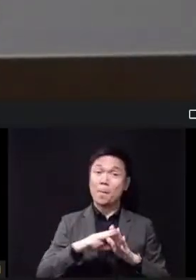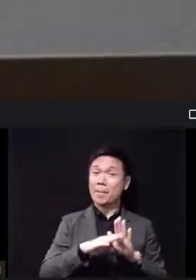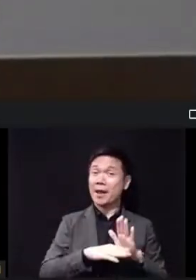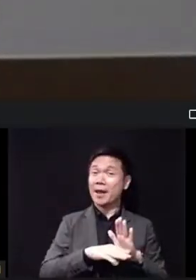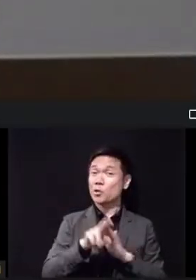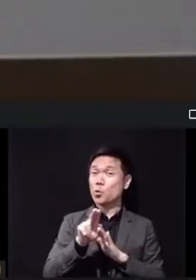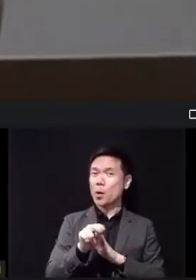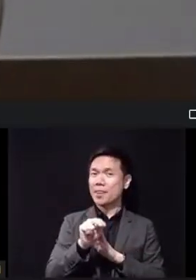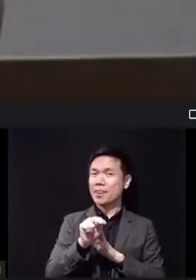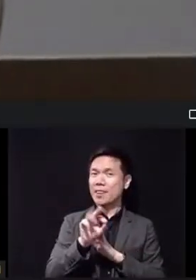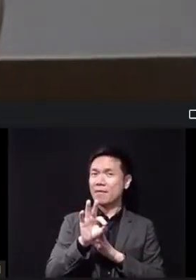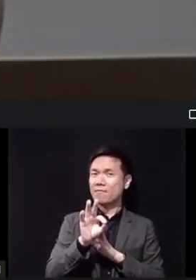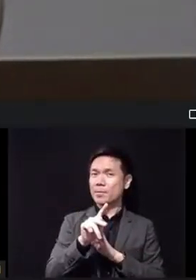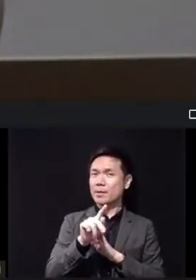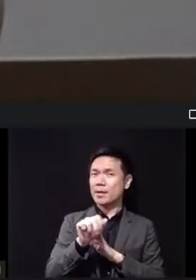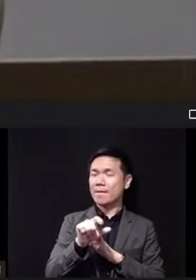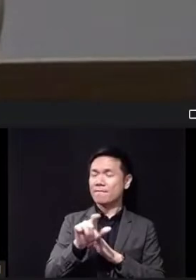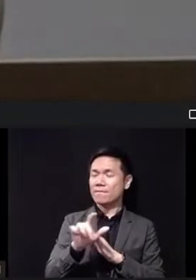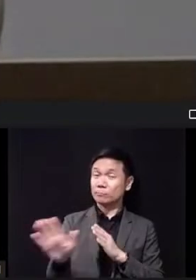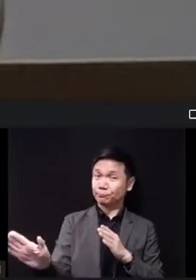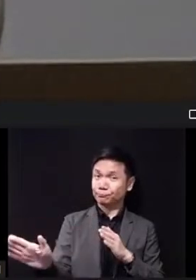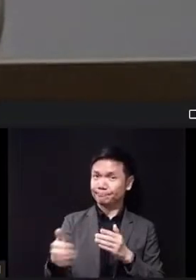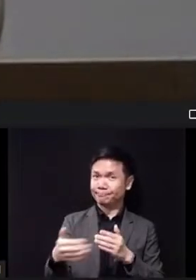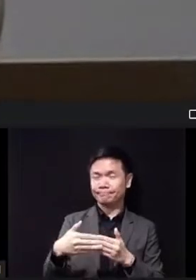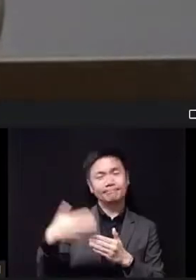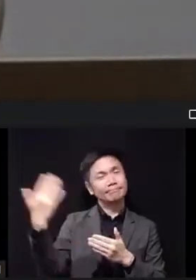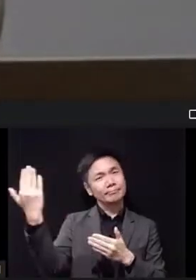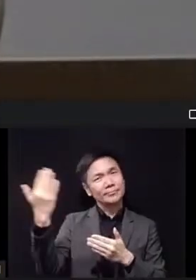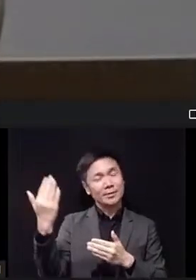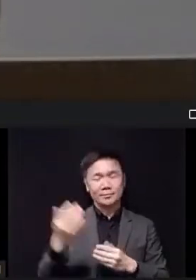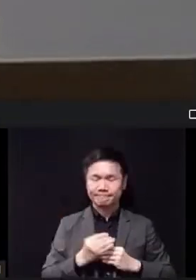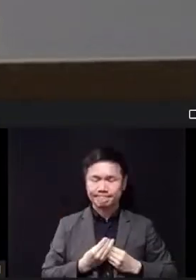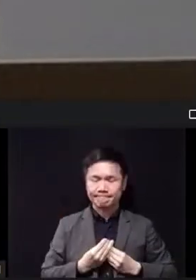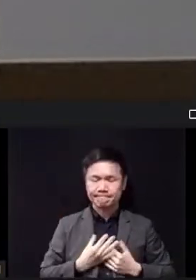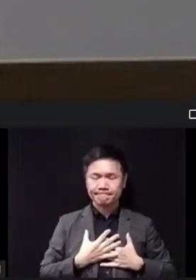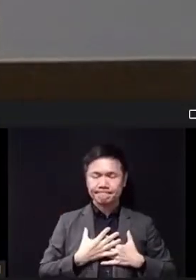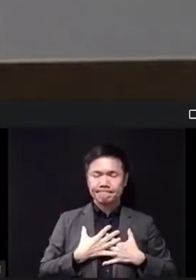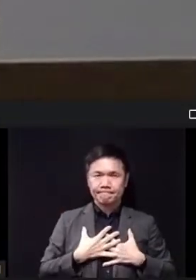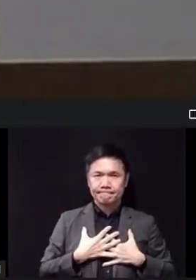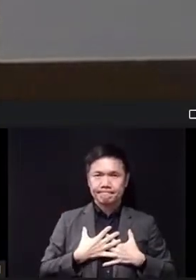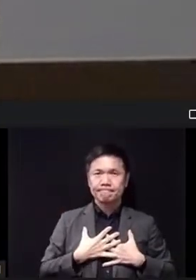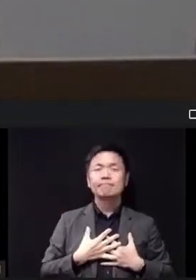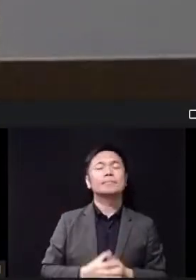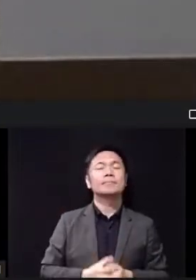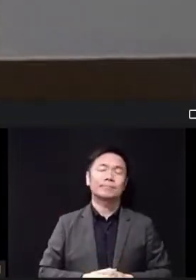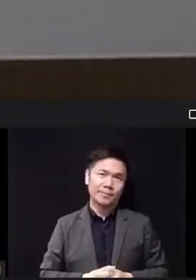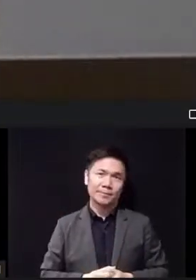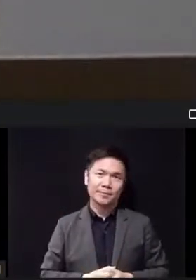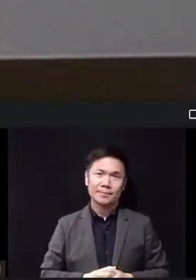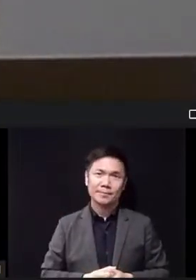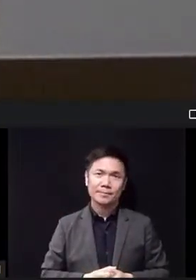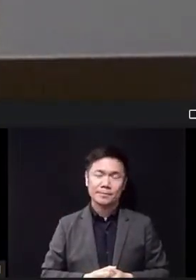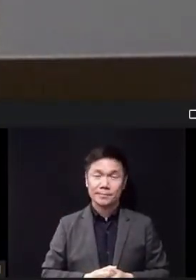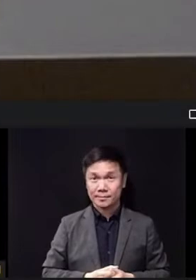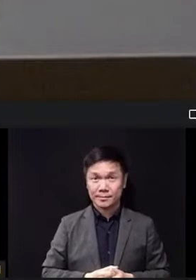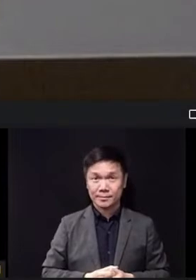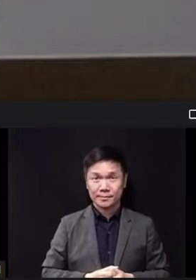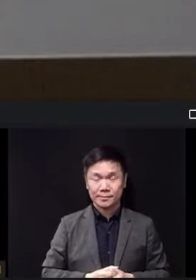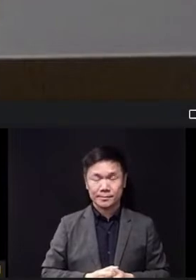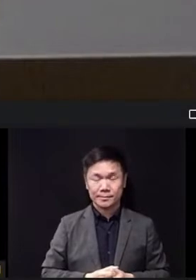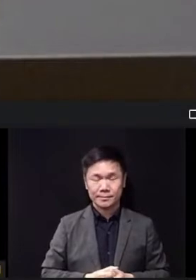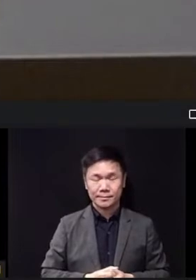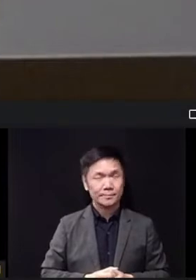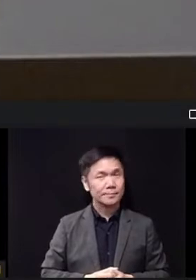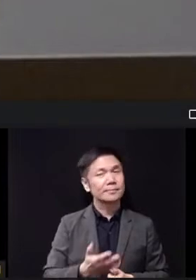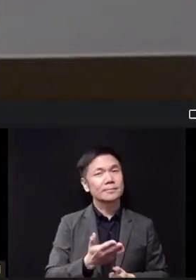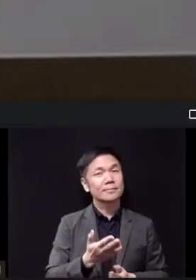the UNFPA, for your closing and inspirational statement. Excellencies, distinguished